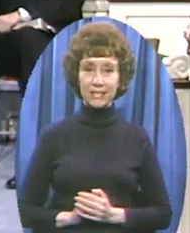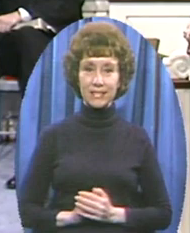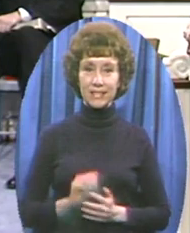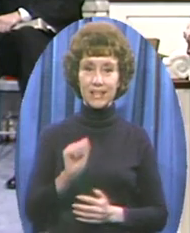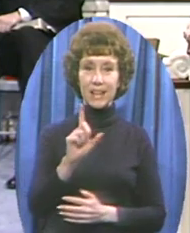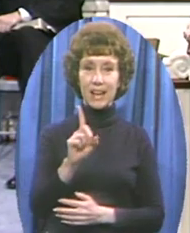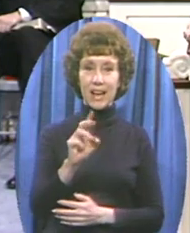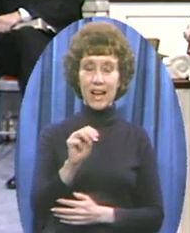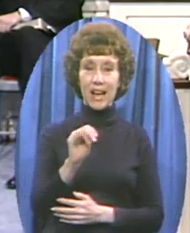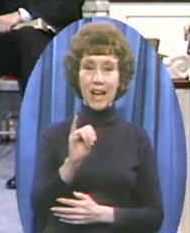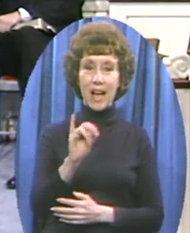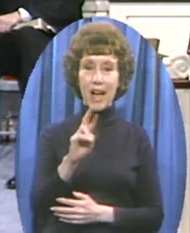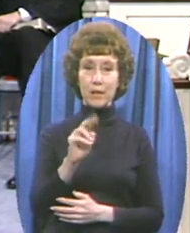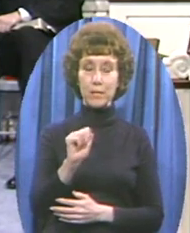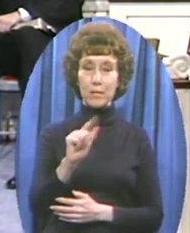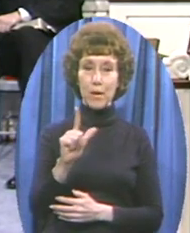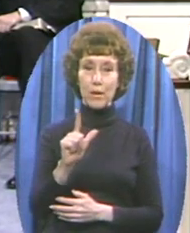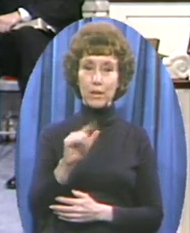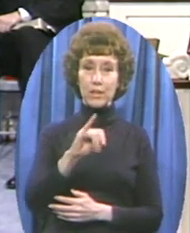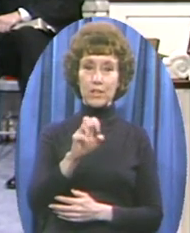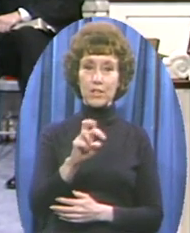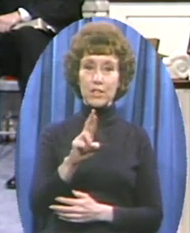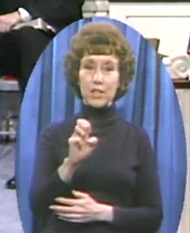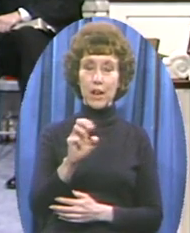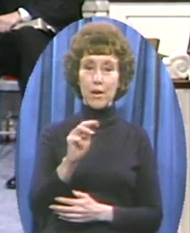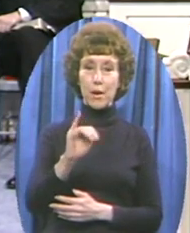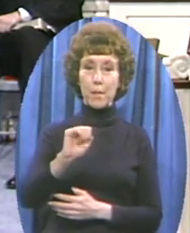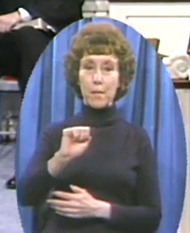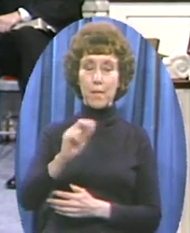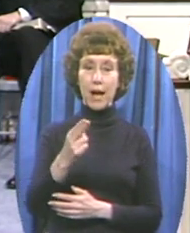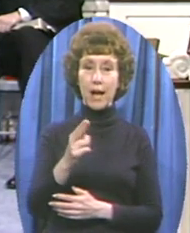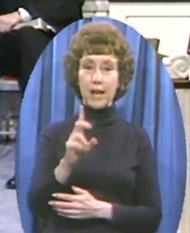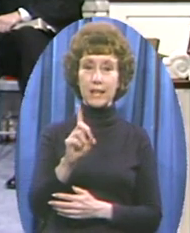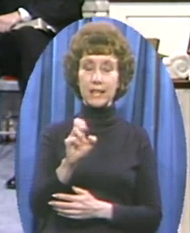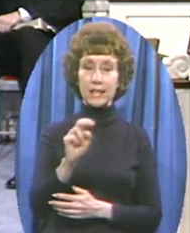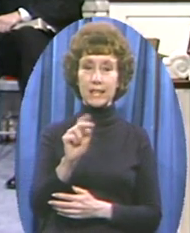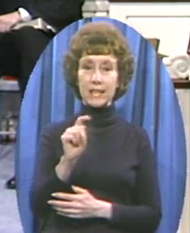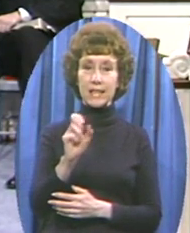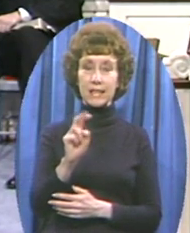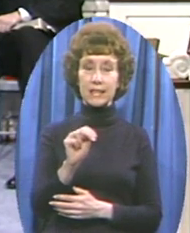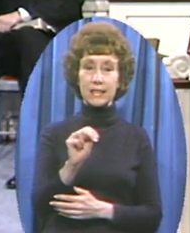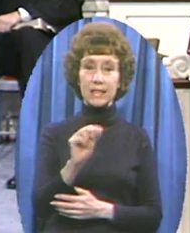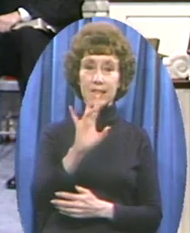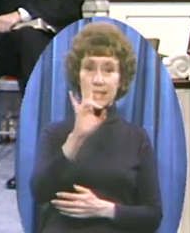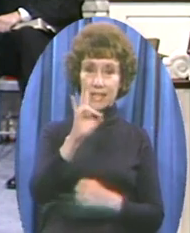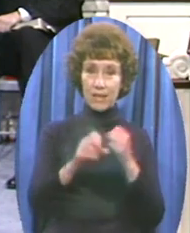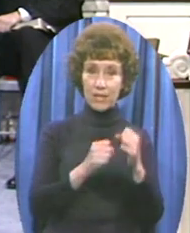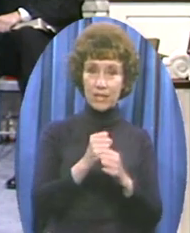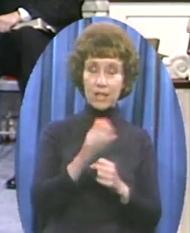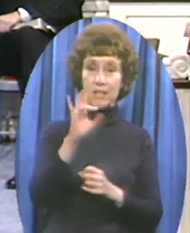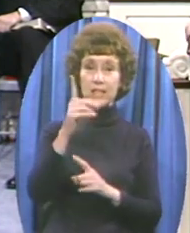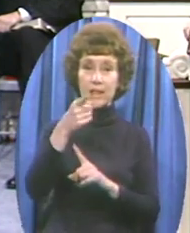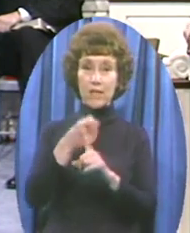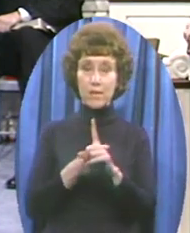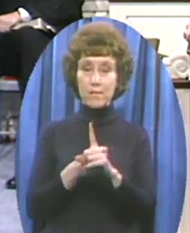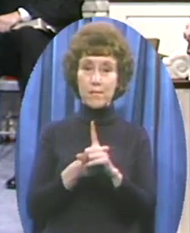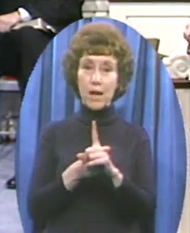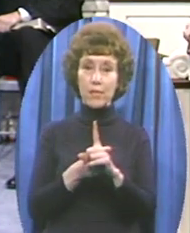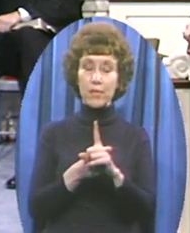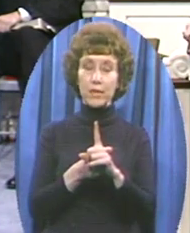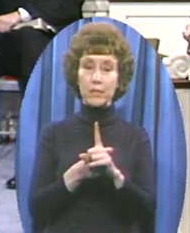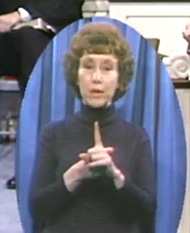Admiral Jeremiah Denton, who was 7 years and 7 months, a POW, a prisoner of the Viet